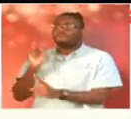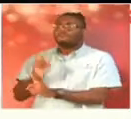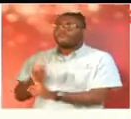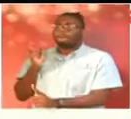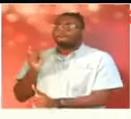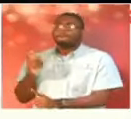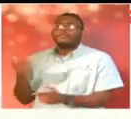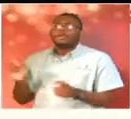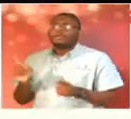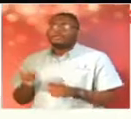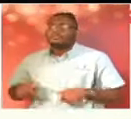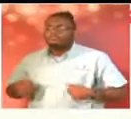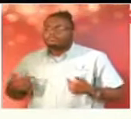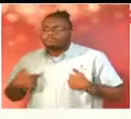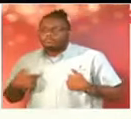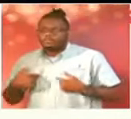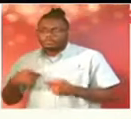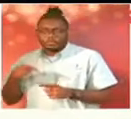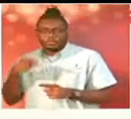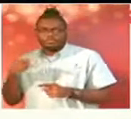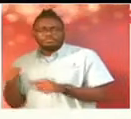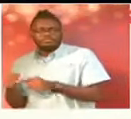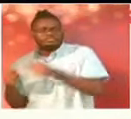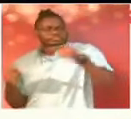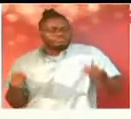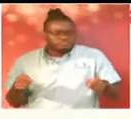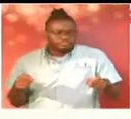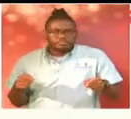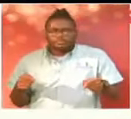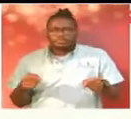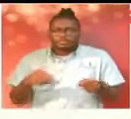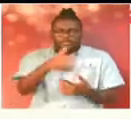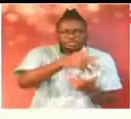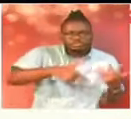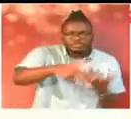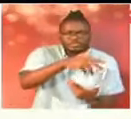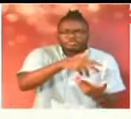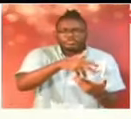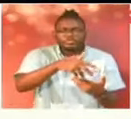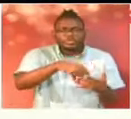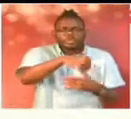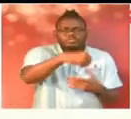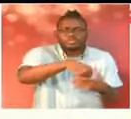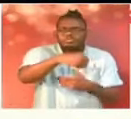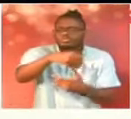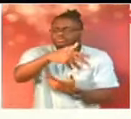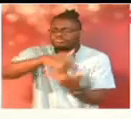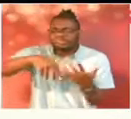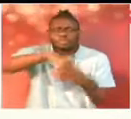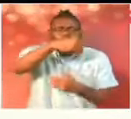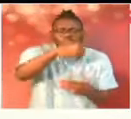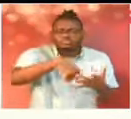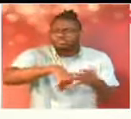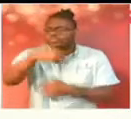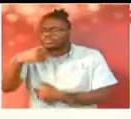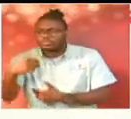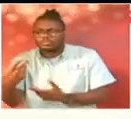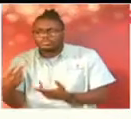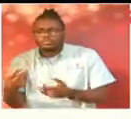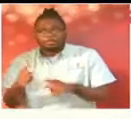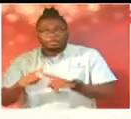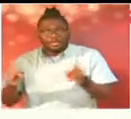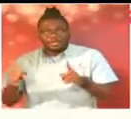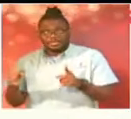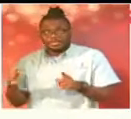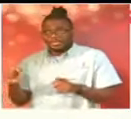more related to your personal and social webs of contact, which may very well extend outside your community. So